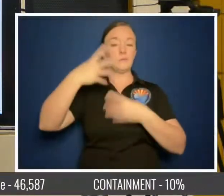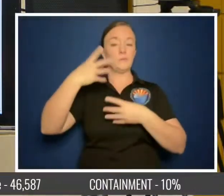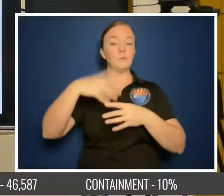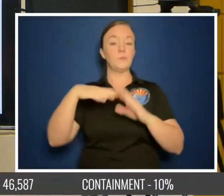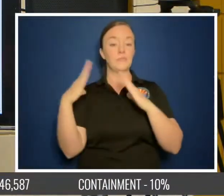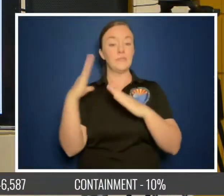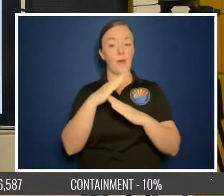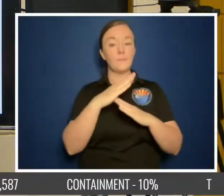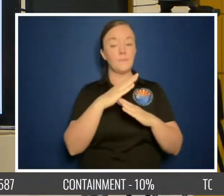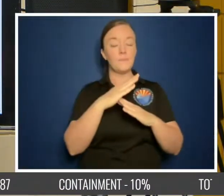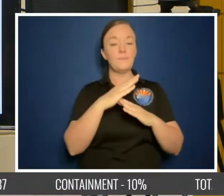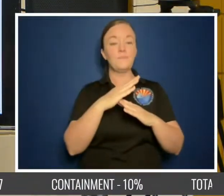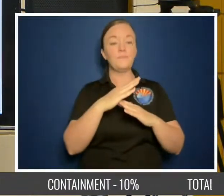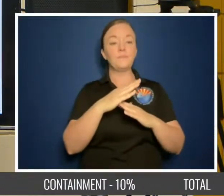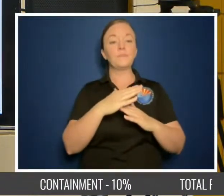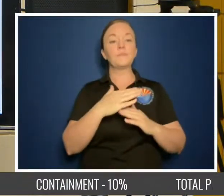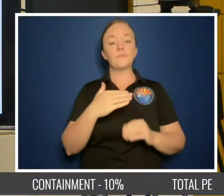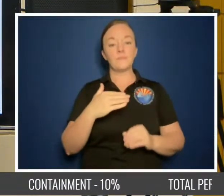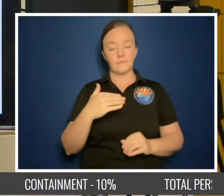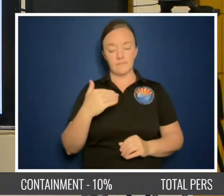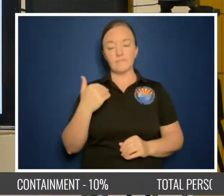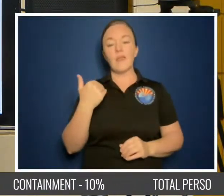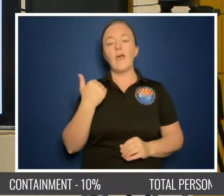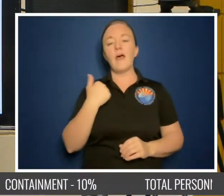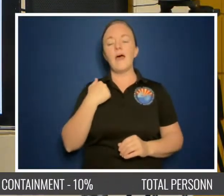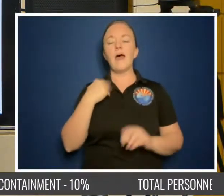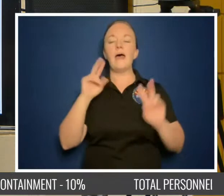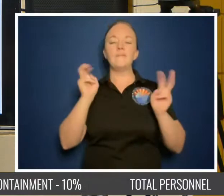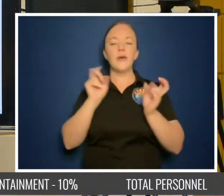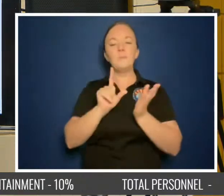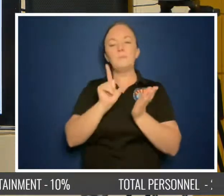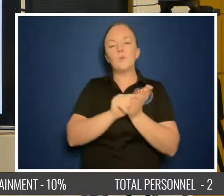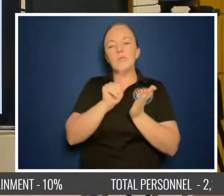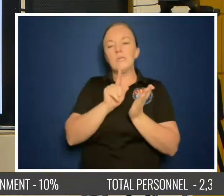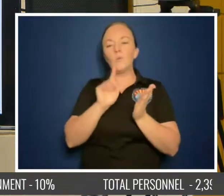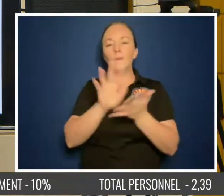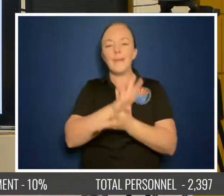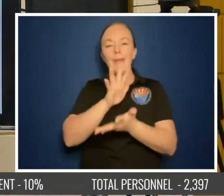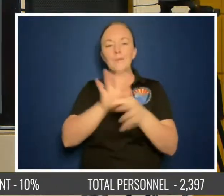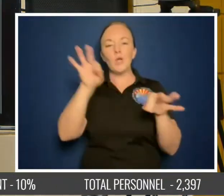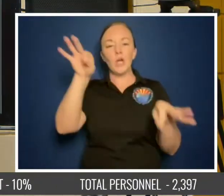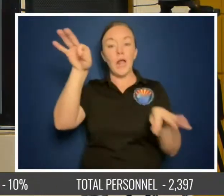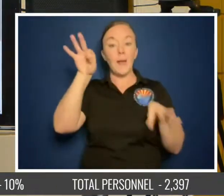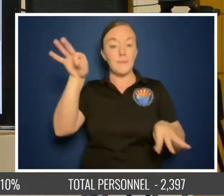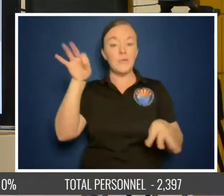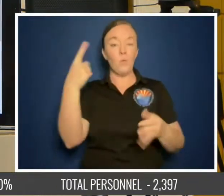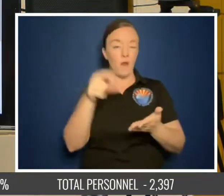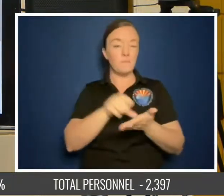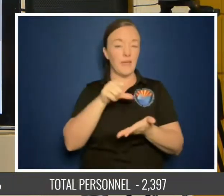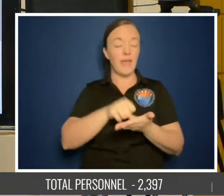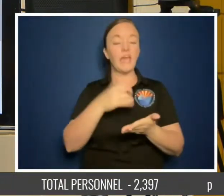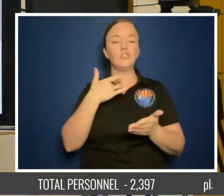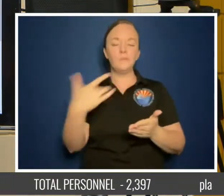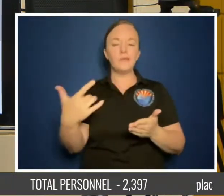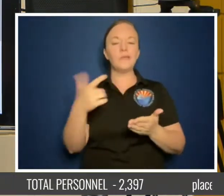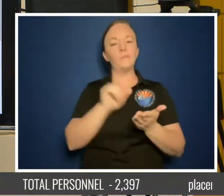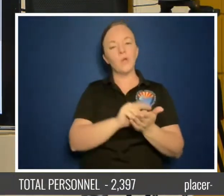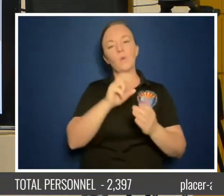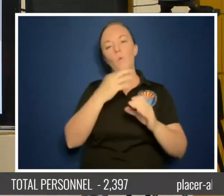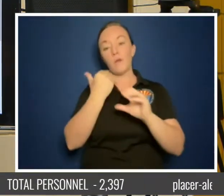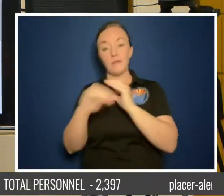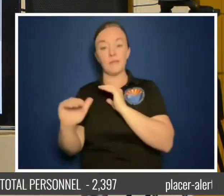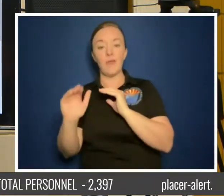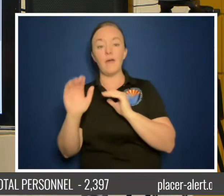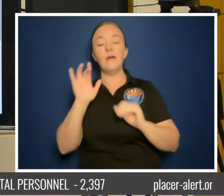paper copy that's often emailed out and posted. And a copy of that, if you click on that,